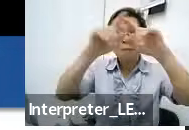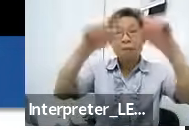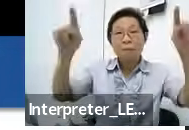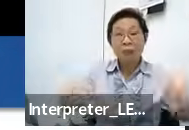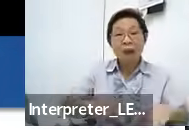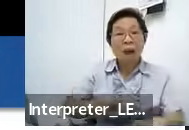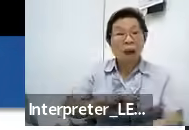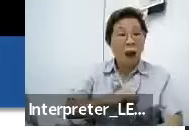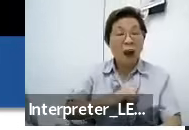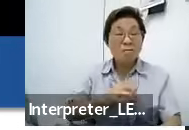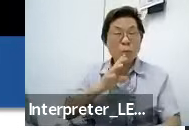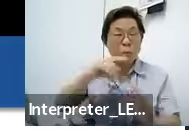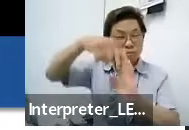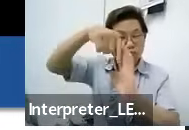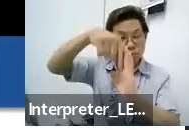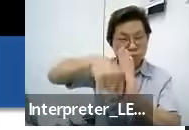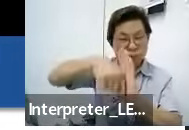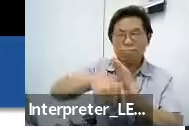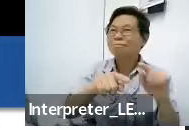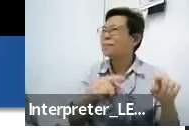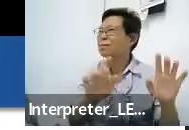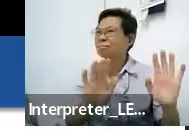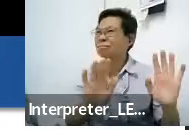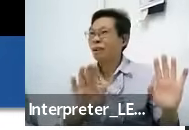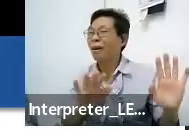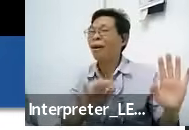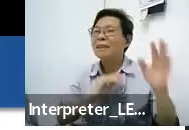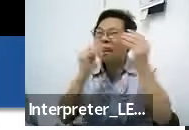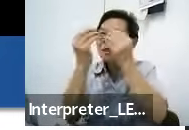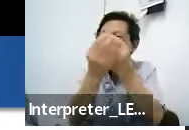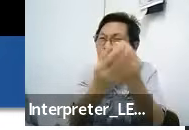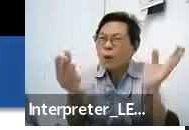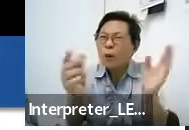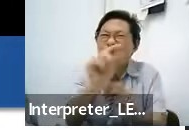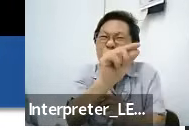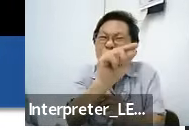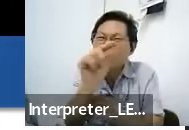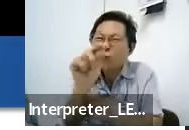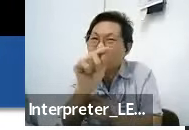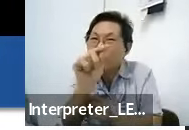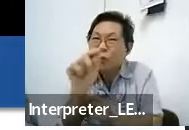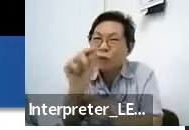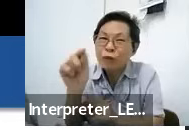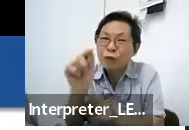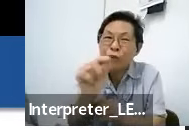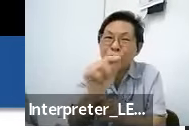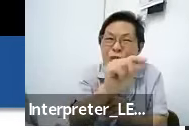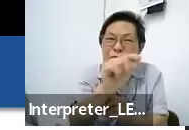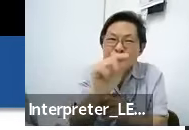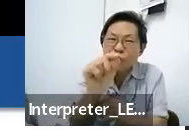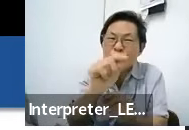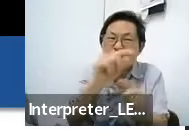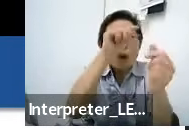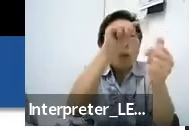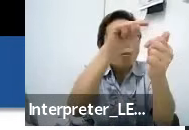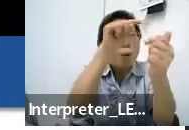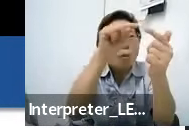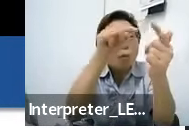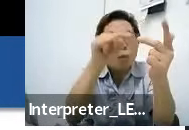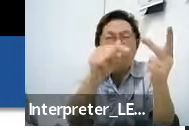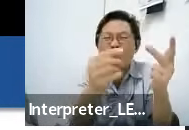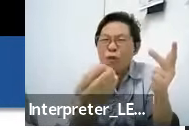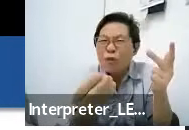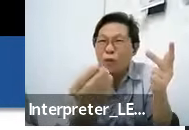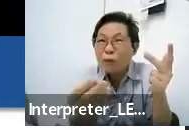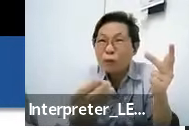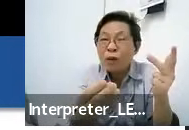I will not go into details of this, just wanted to give you a few, just a few pointers on what